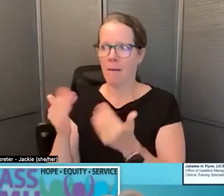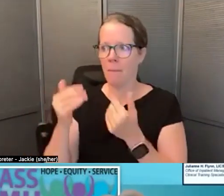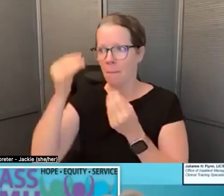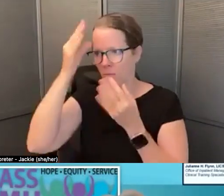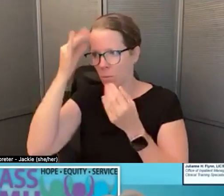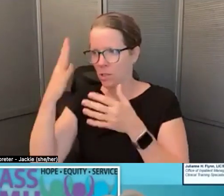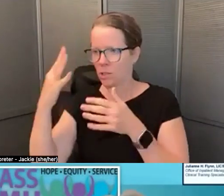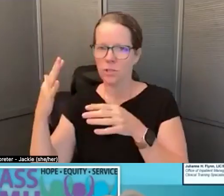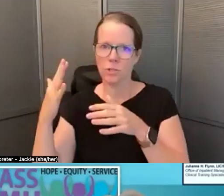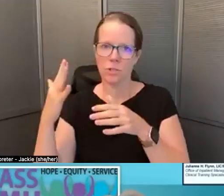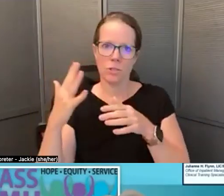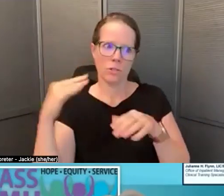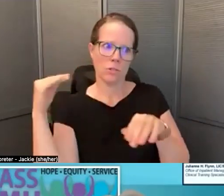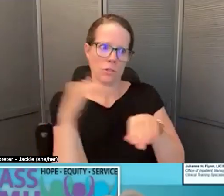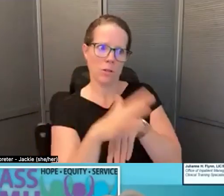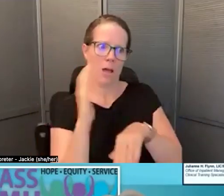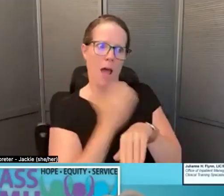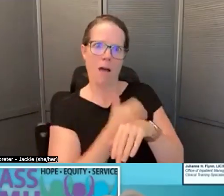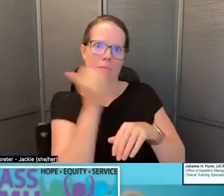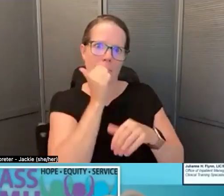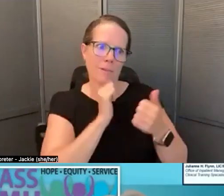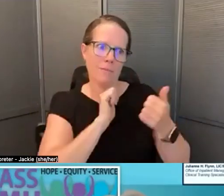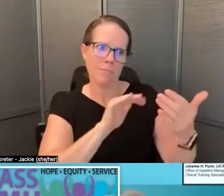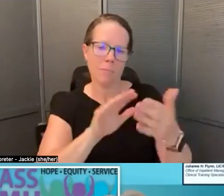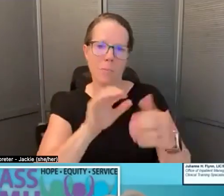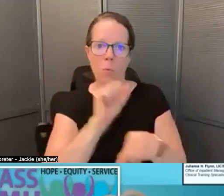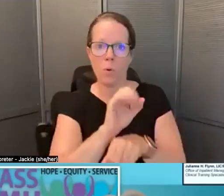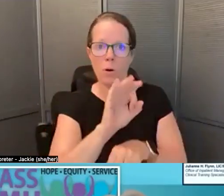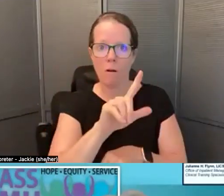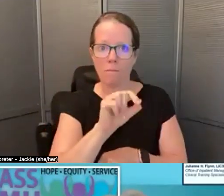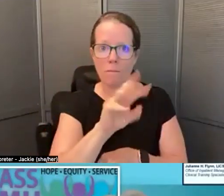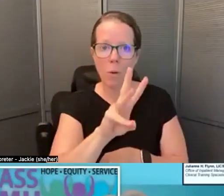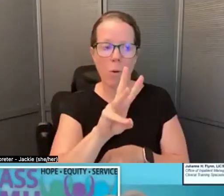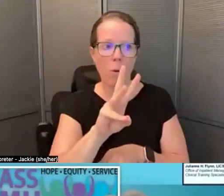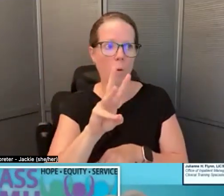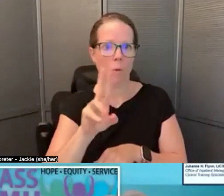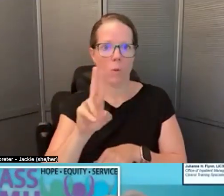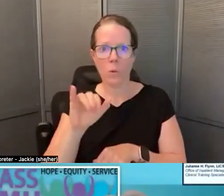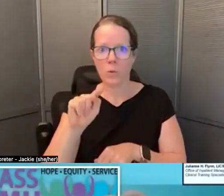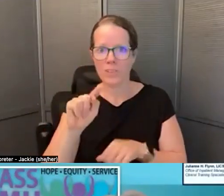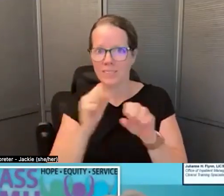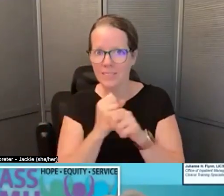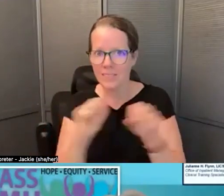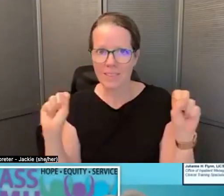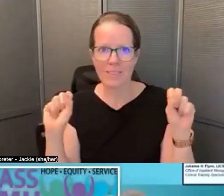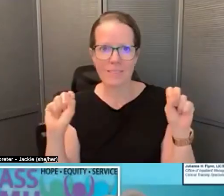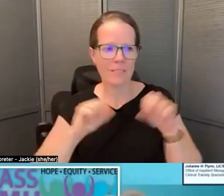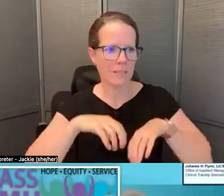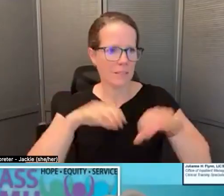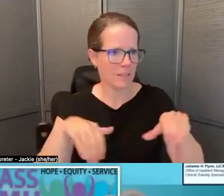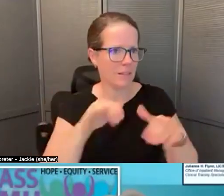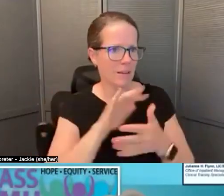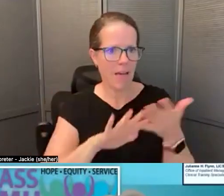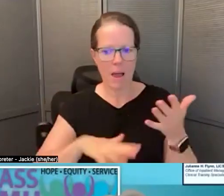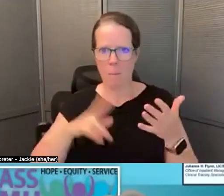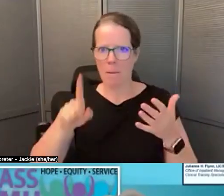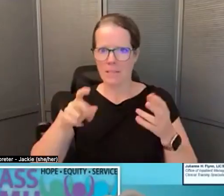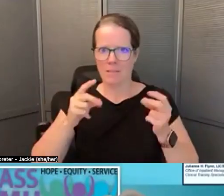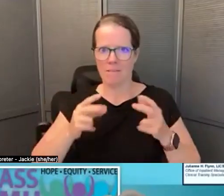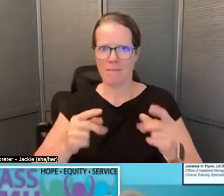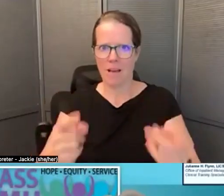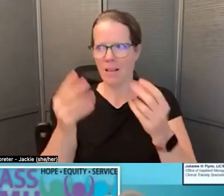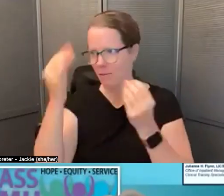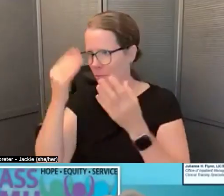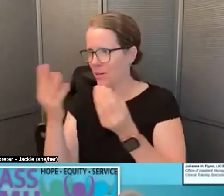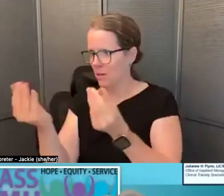safety practices. So, and we can see that focus has had a positive impact in the pilot units. But I think